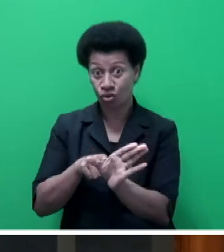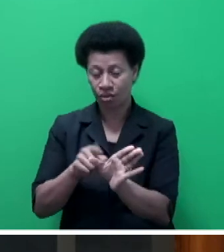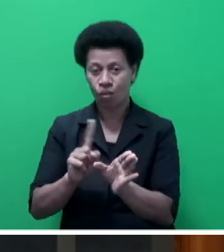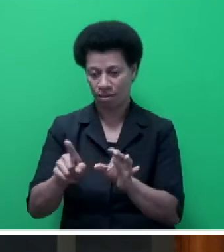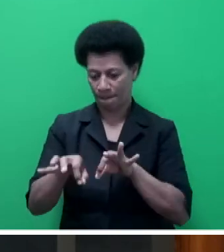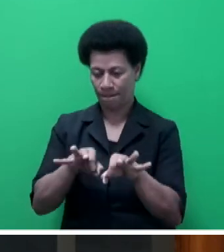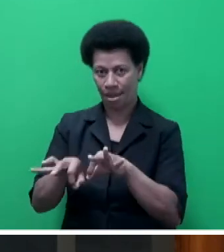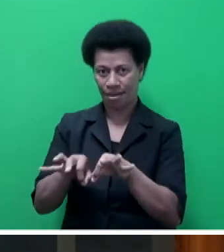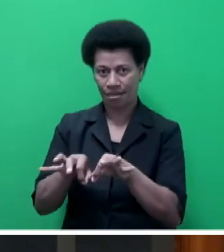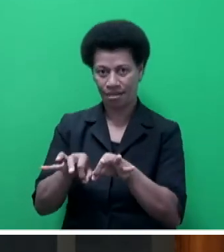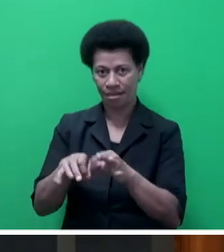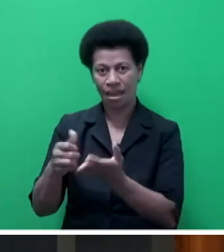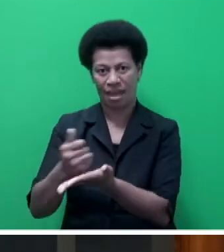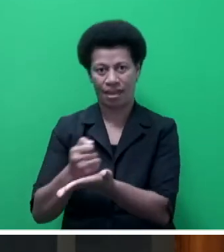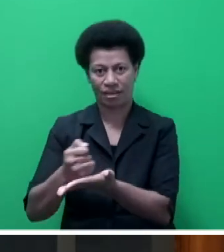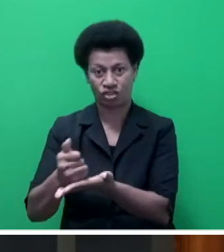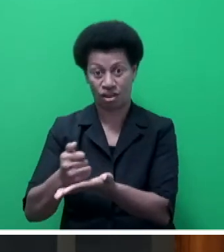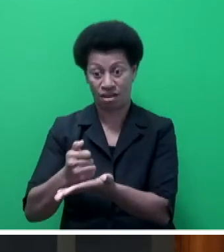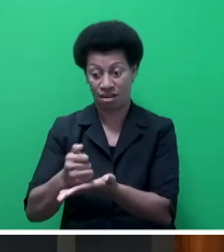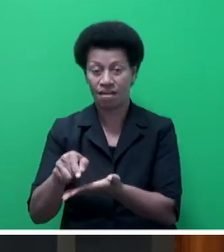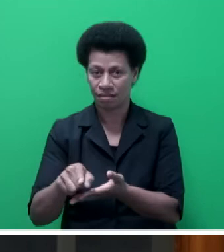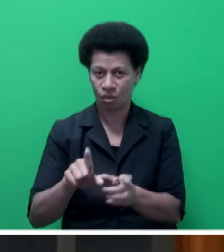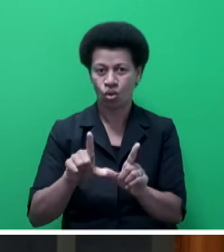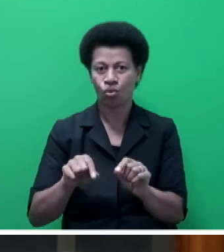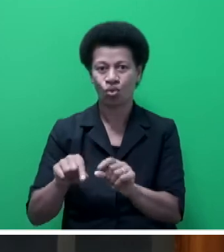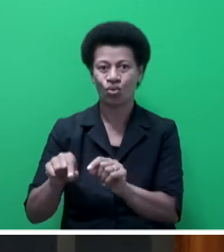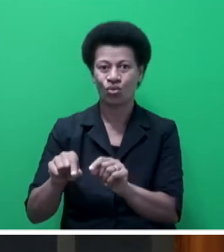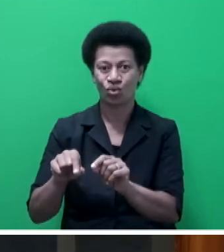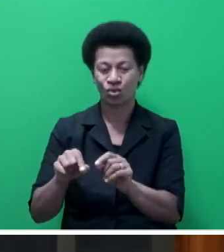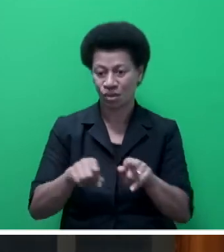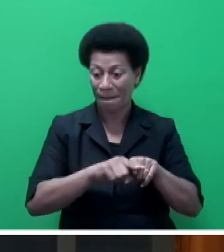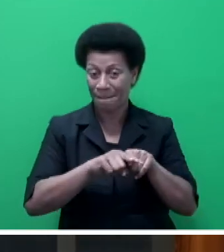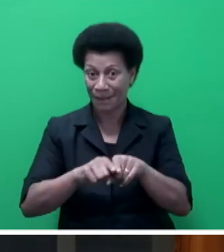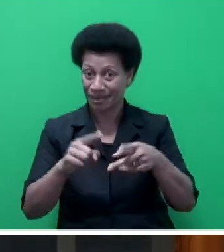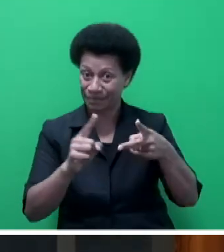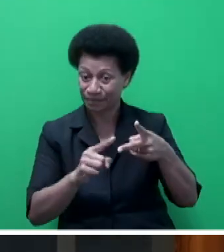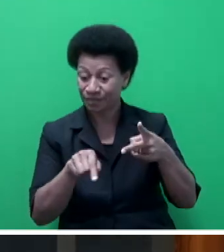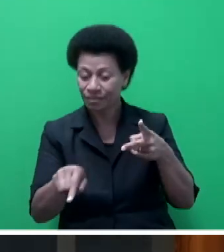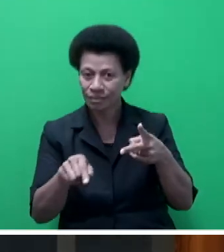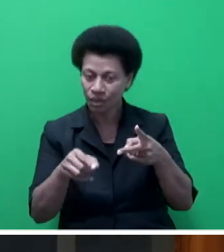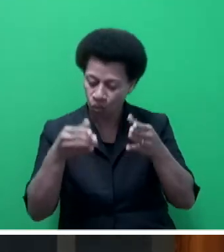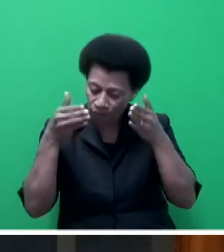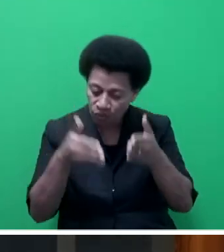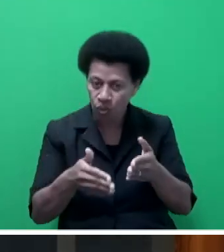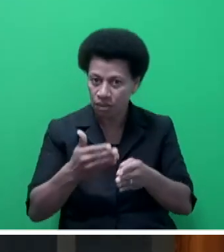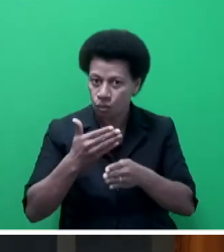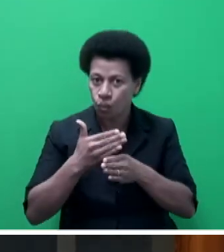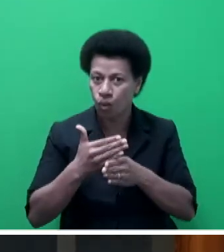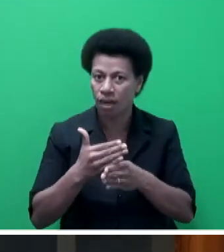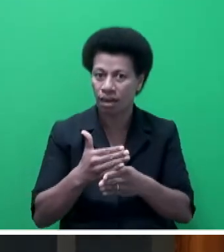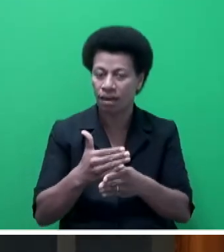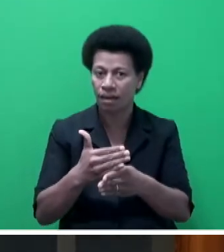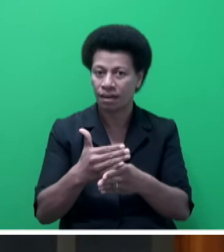outlining climate justice for their communities. It allowed meaningful engagement and contribution from the